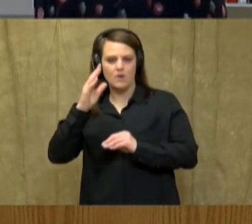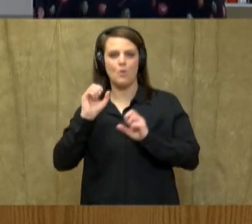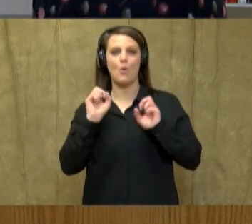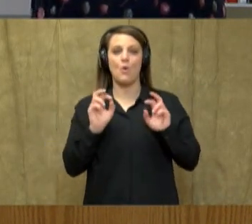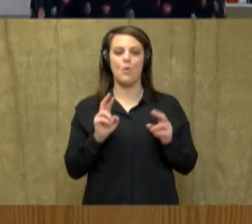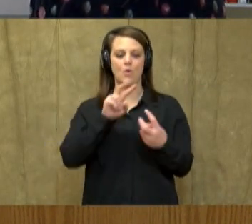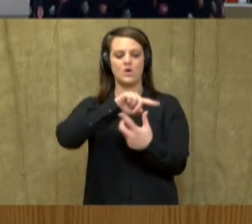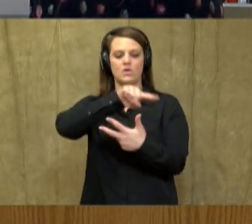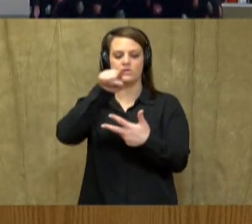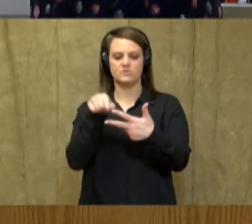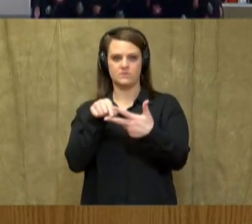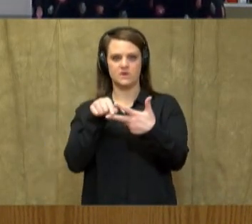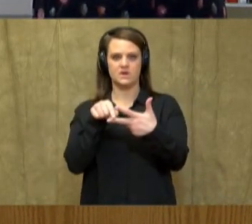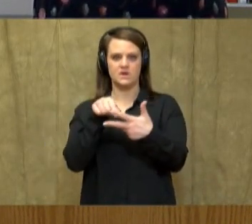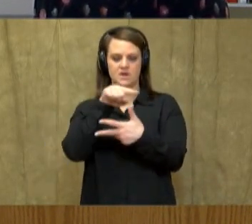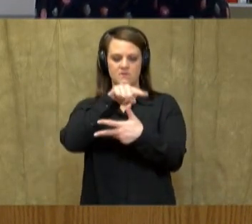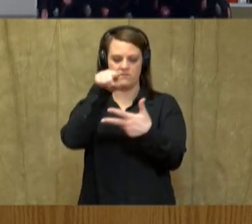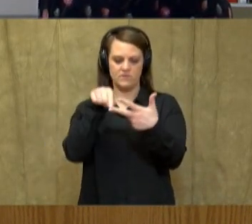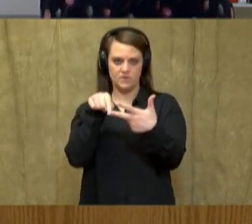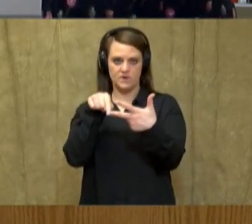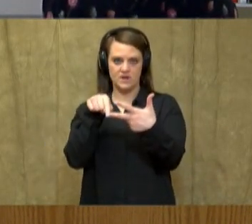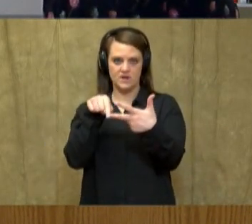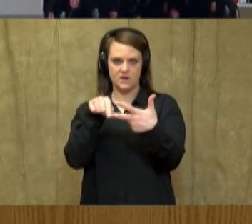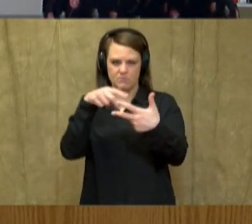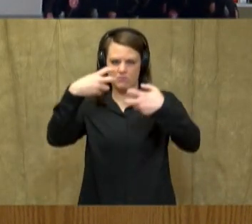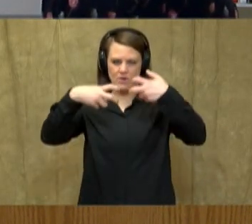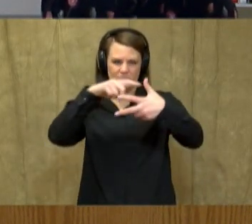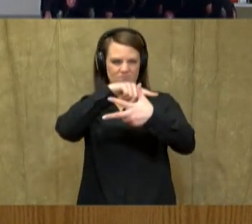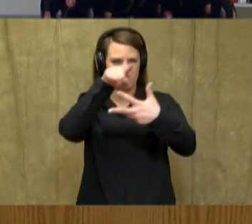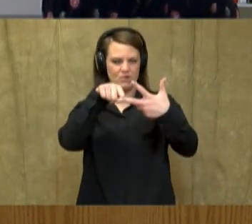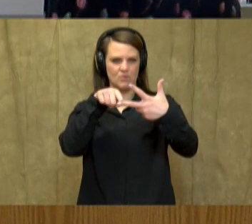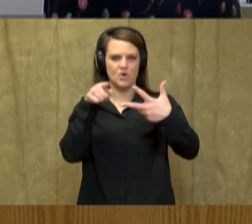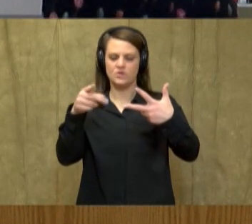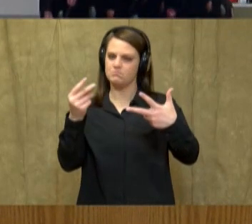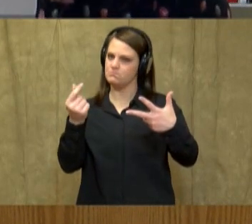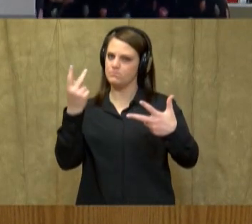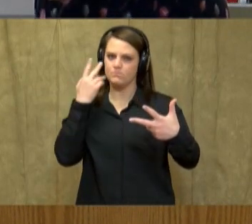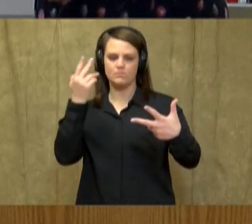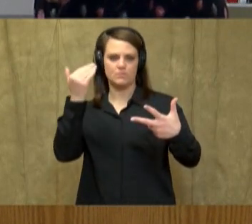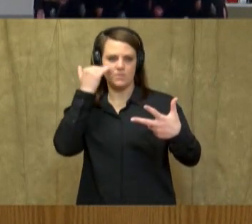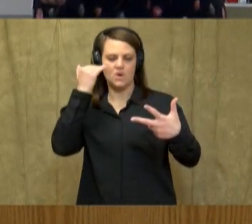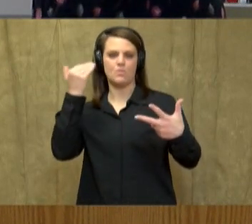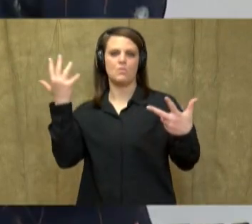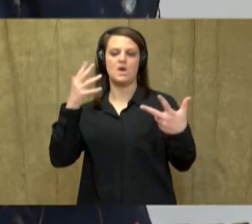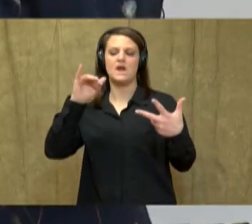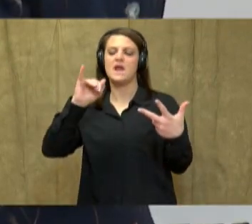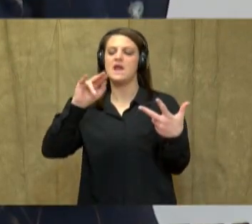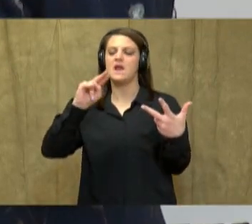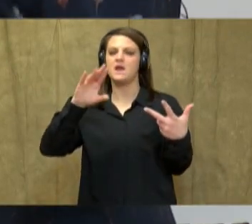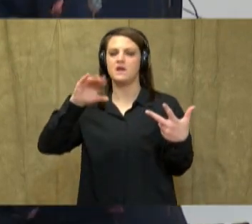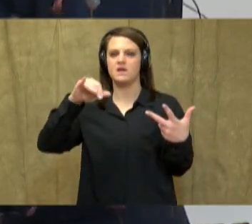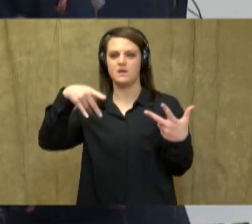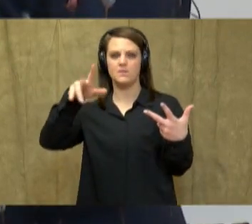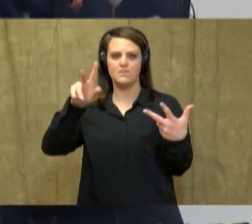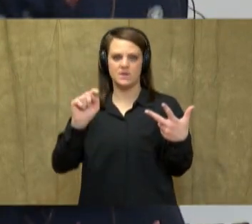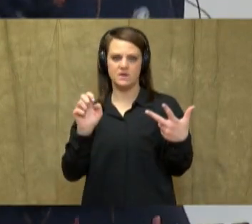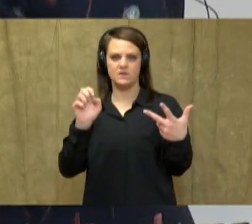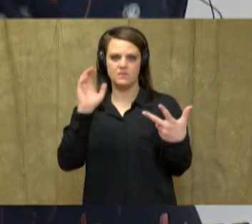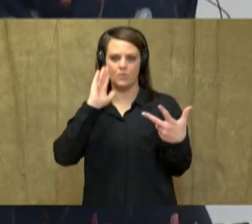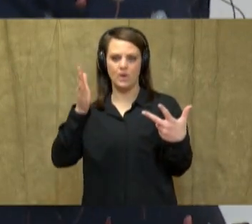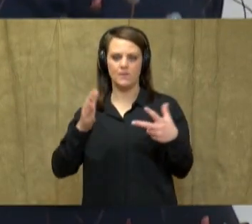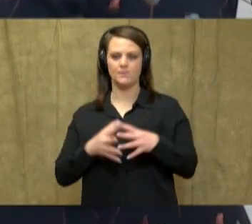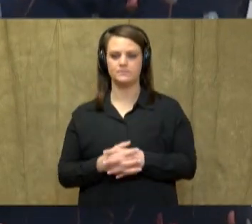3 traits listed. If you see 3 traits listed in your problem, you know right then and there that we're going to have incomplete